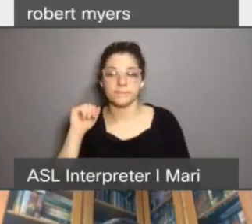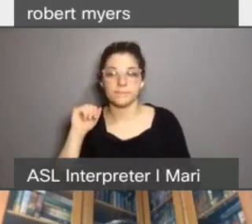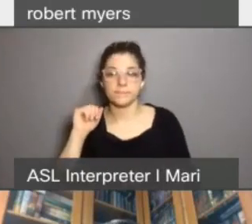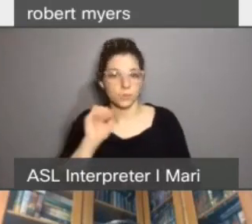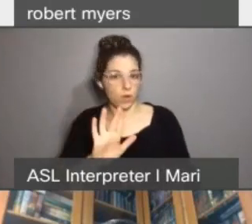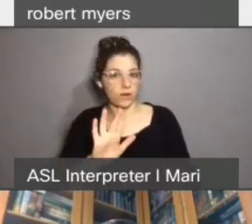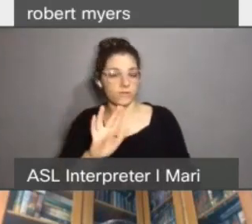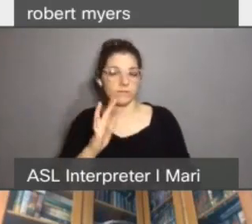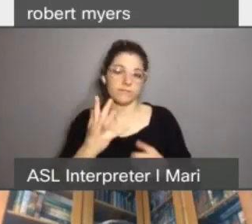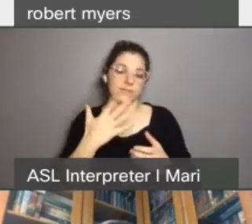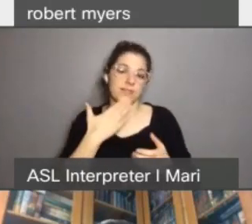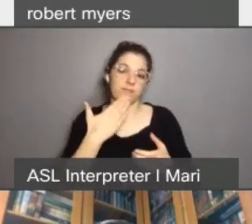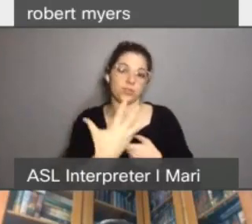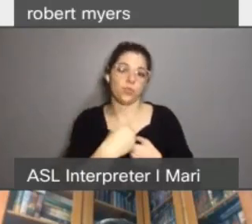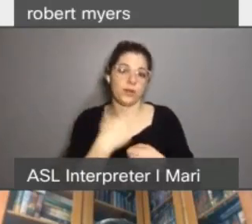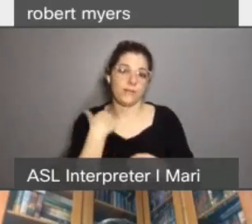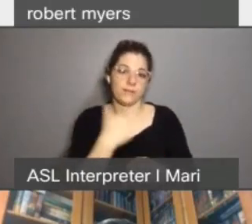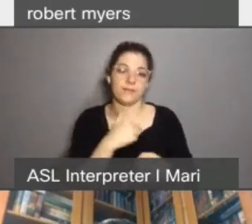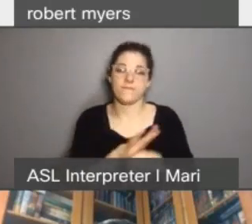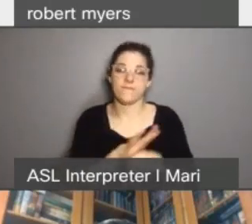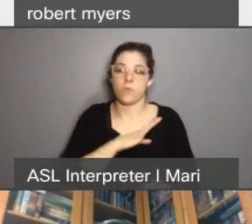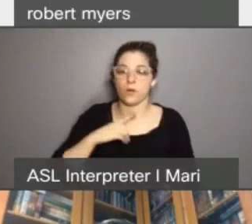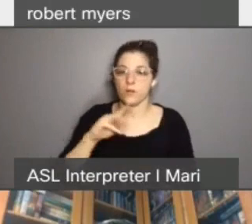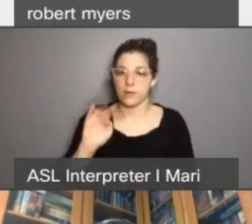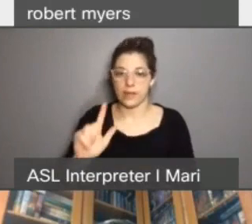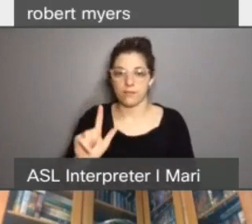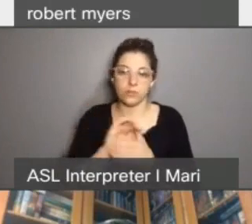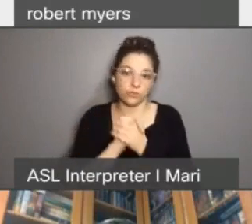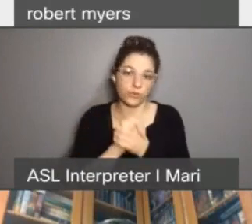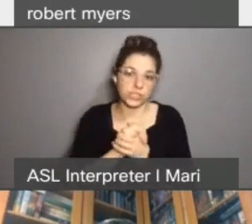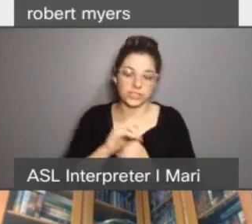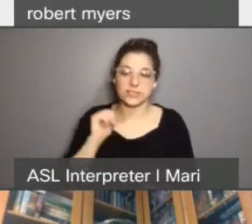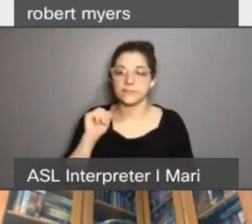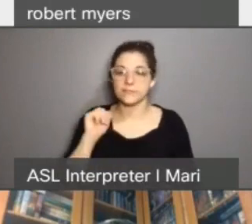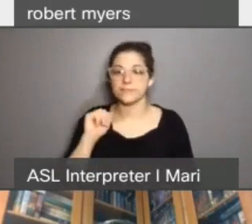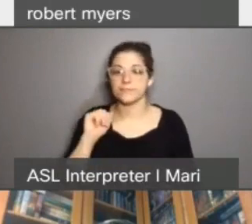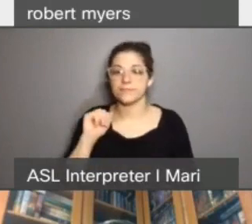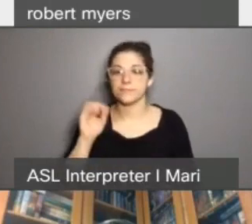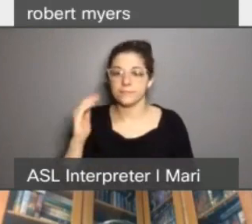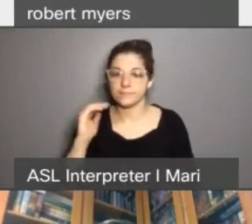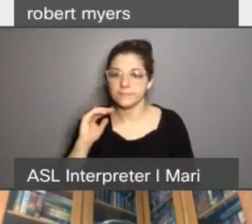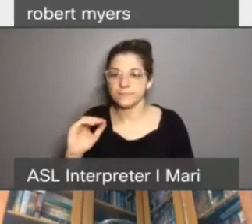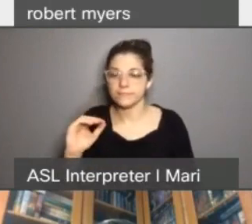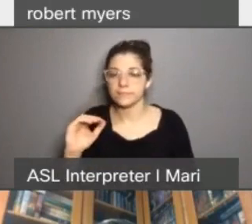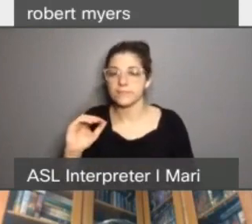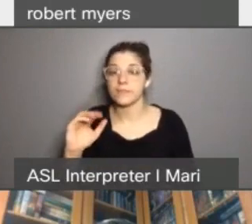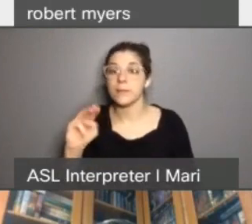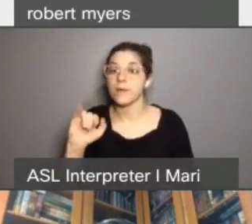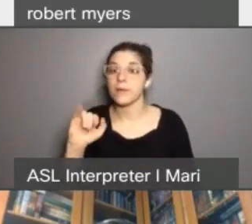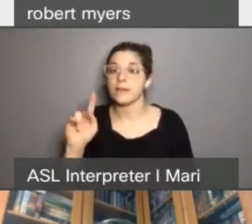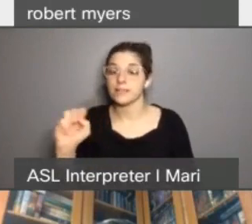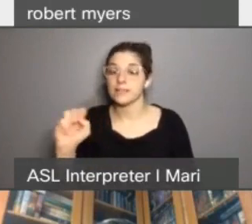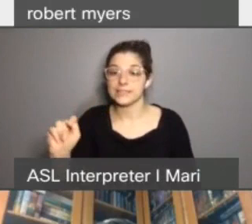Wonderful, and wonderful to have you on the full board, Michael. Congratulations, by the way. All right, Mike